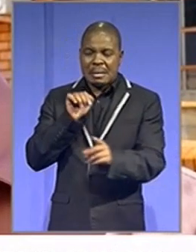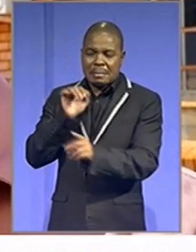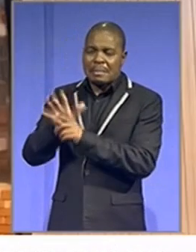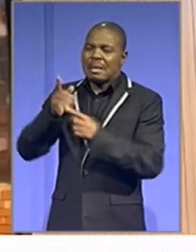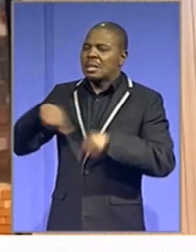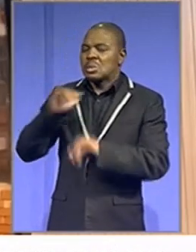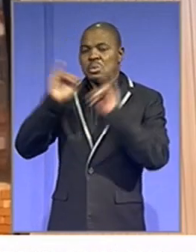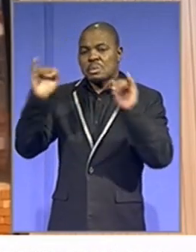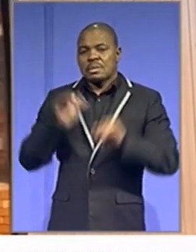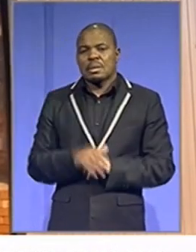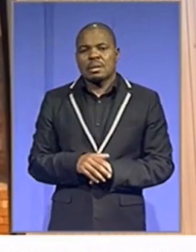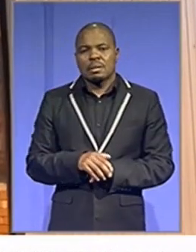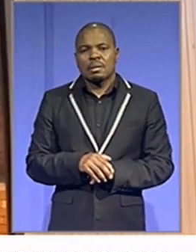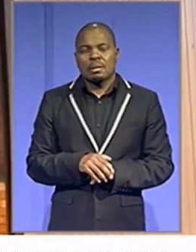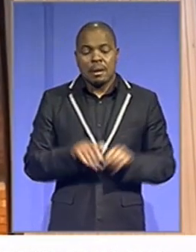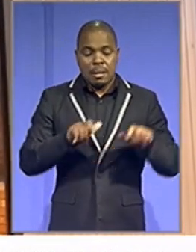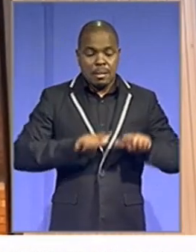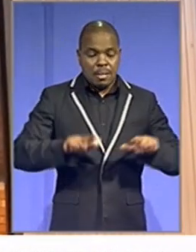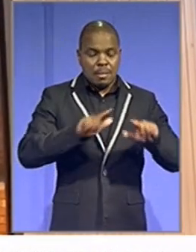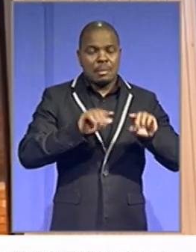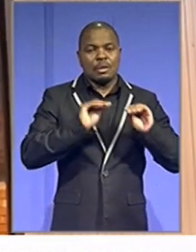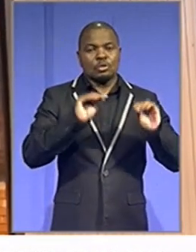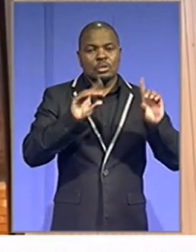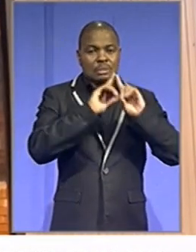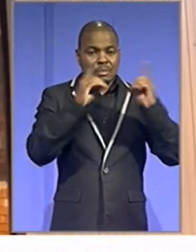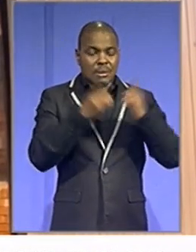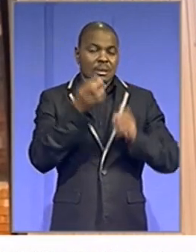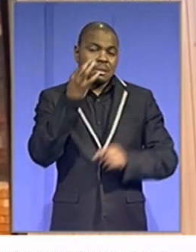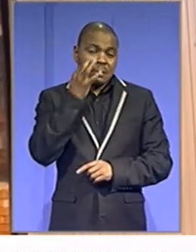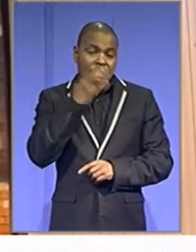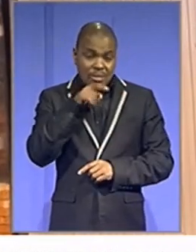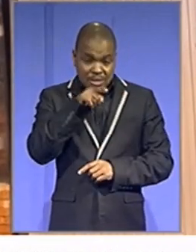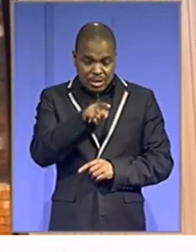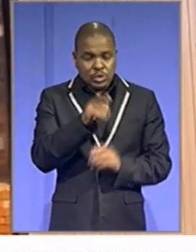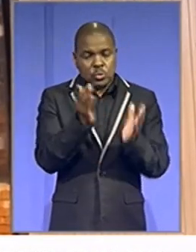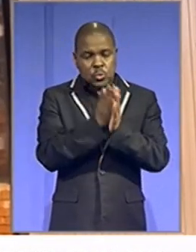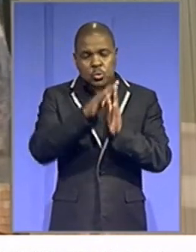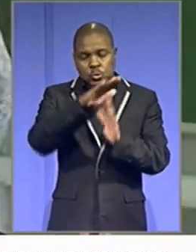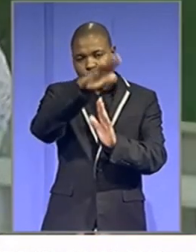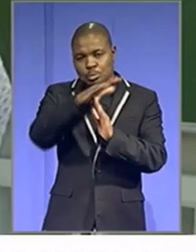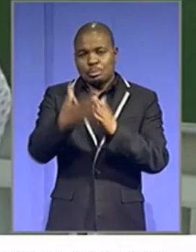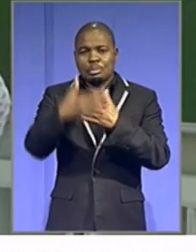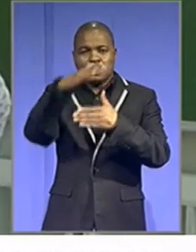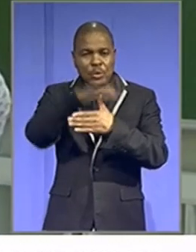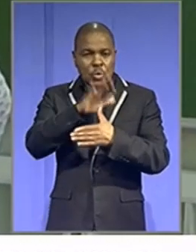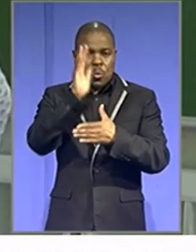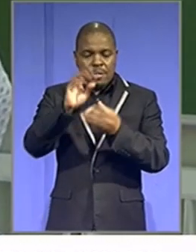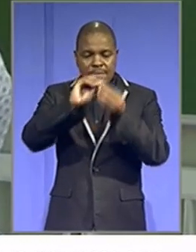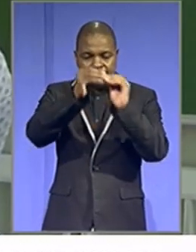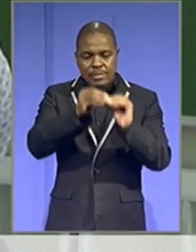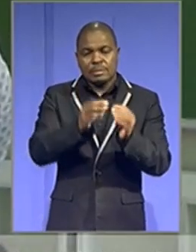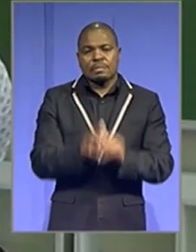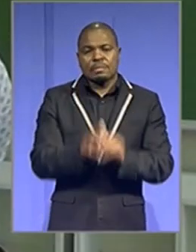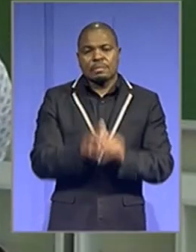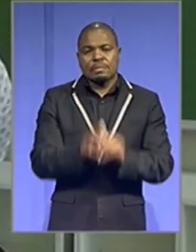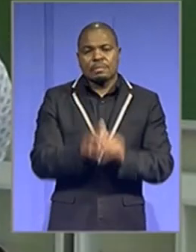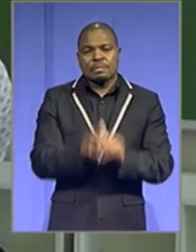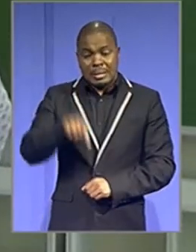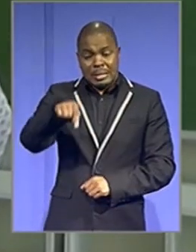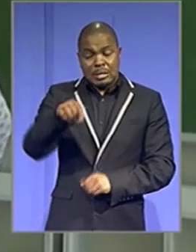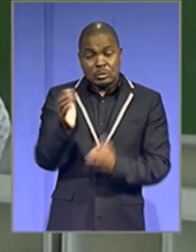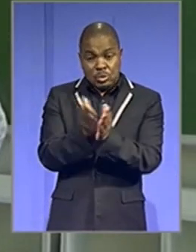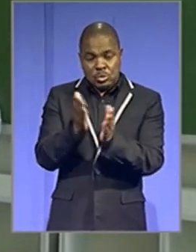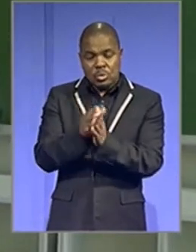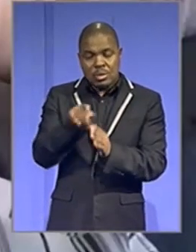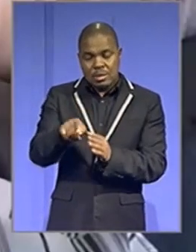big time. Kgoro ya thuto ya Limpopo e re sekolo se se pele lenanegong la bona la go lokiša dikolo. PP Hlungwani is one of